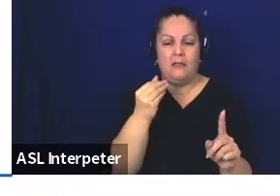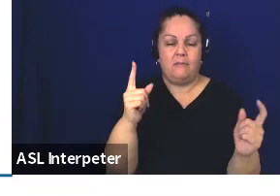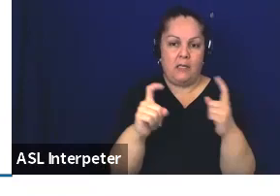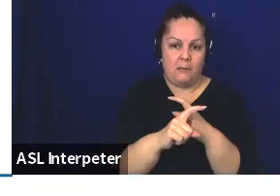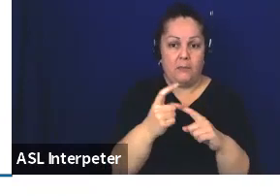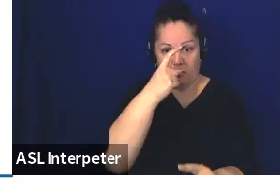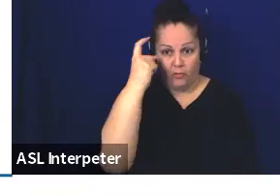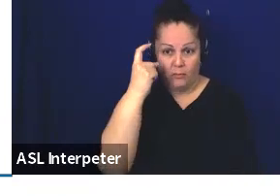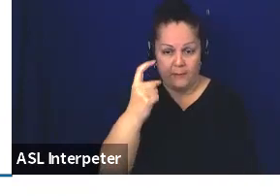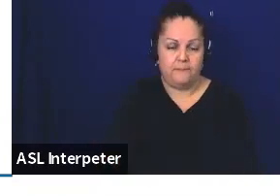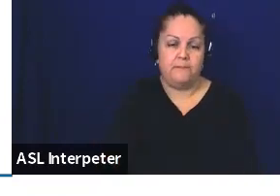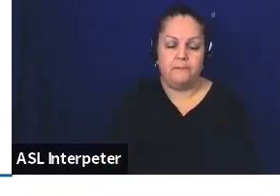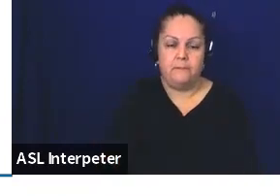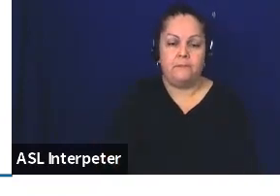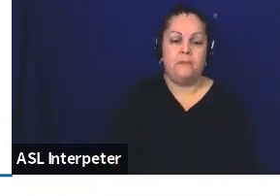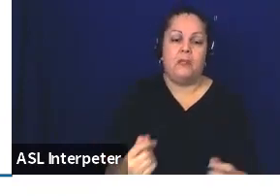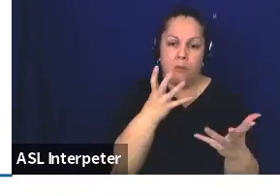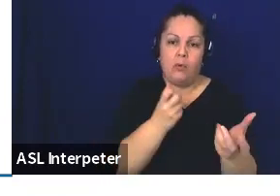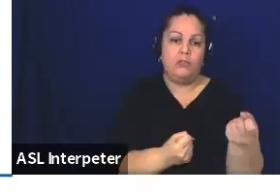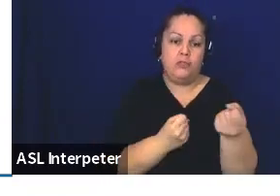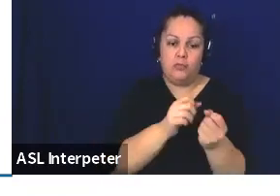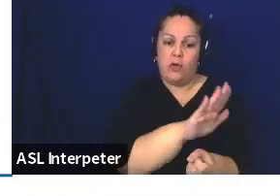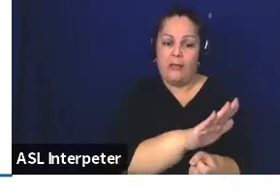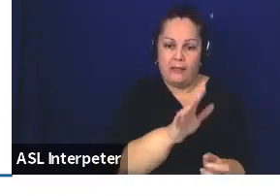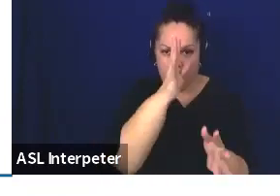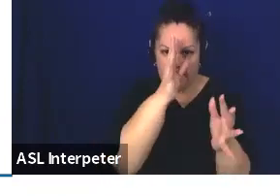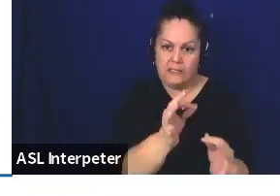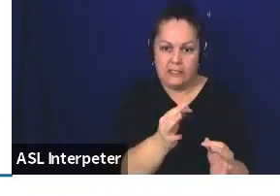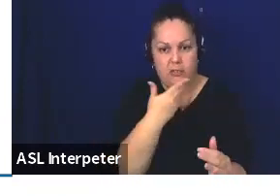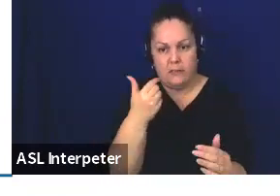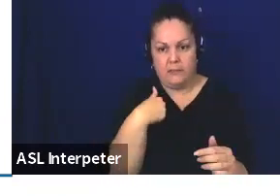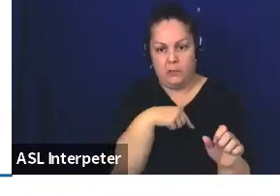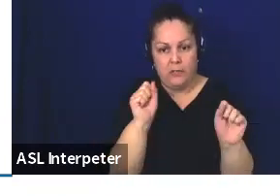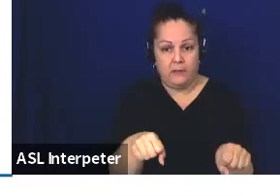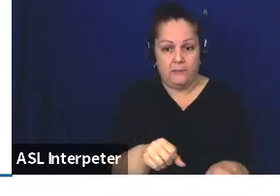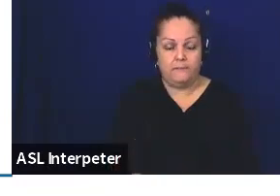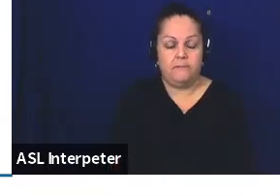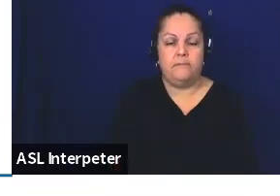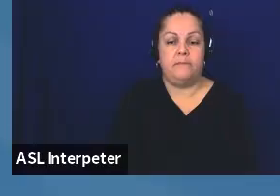trauma. And we want to support their decisions as best as we can.